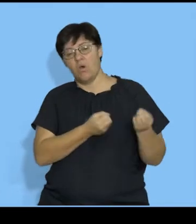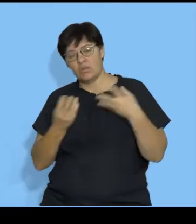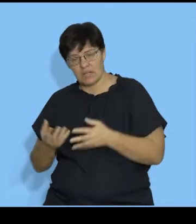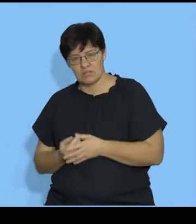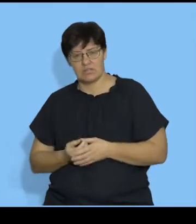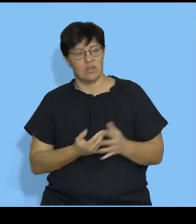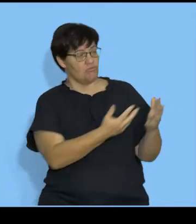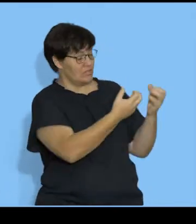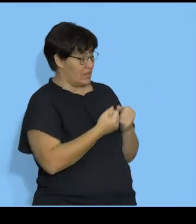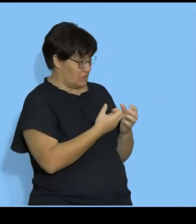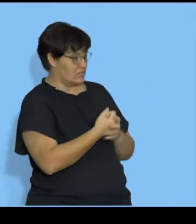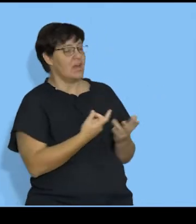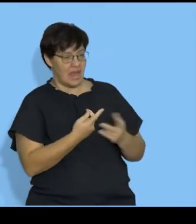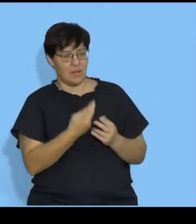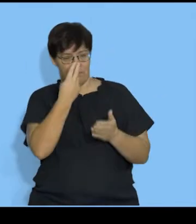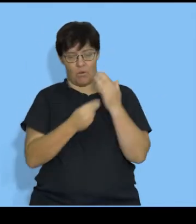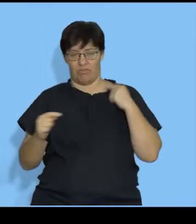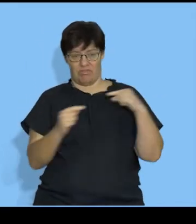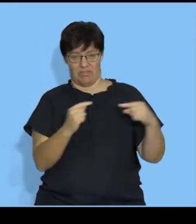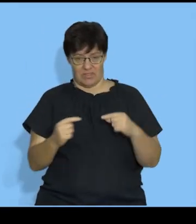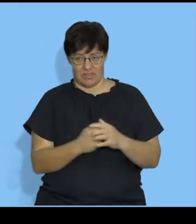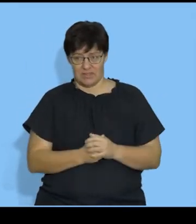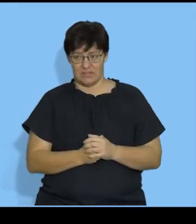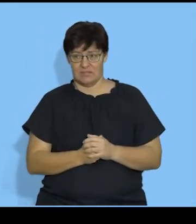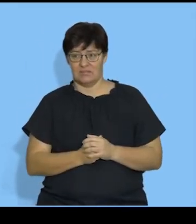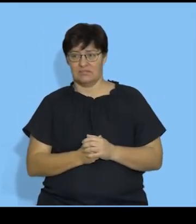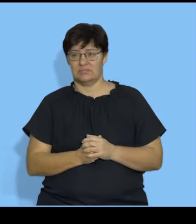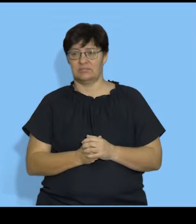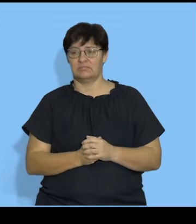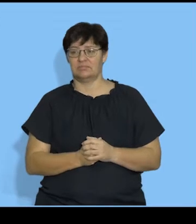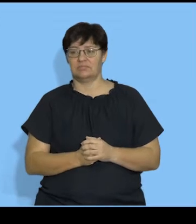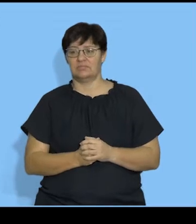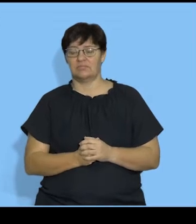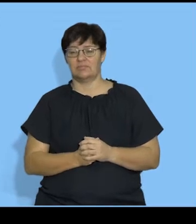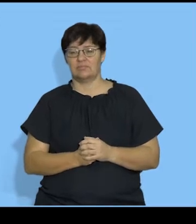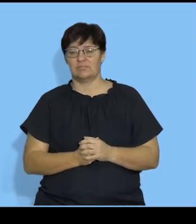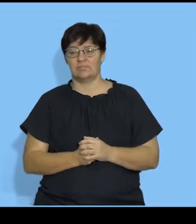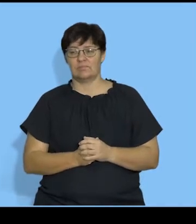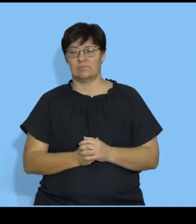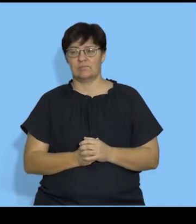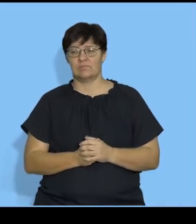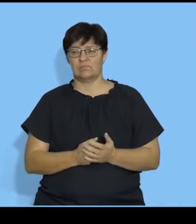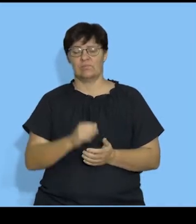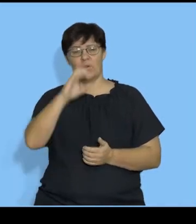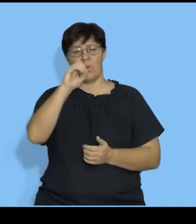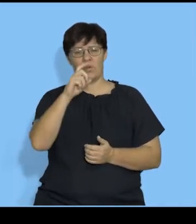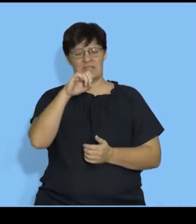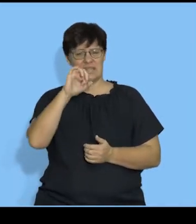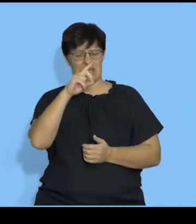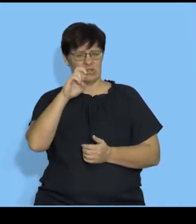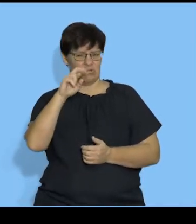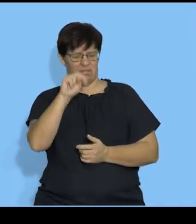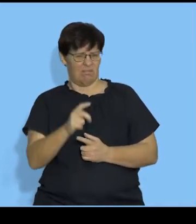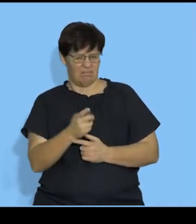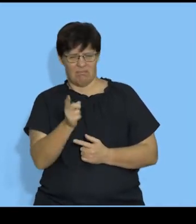reduction, and redox. Right. Okay, so exactly, what is an oxidation reaction? So in